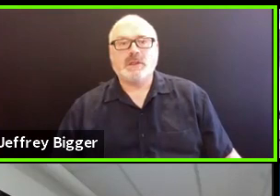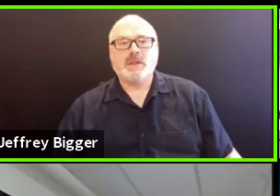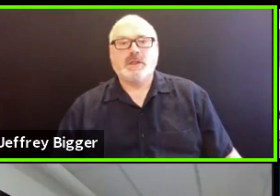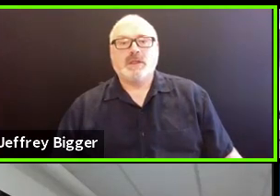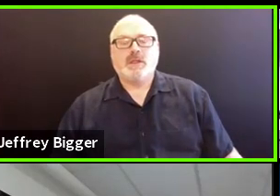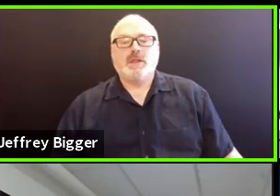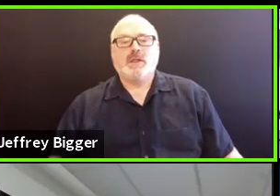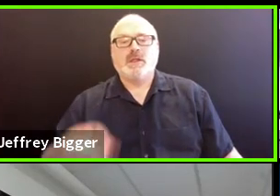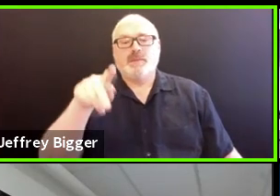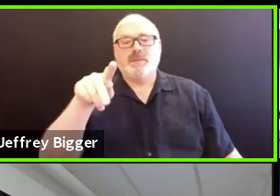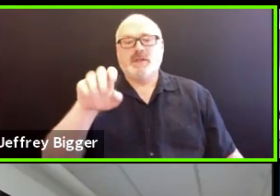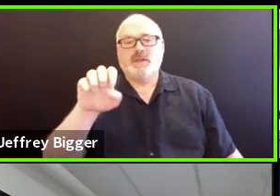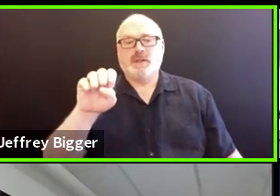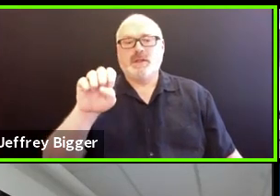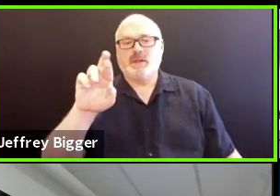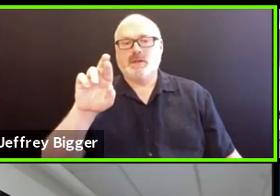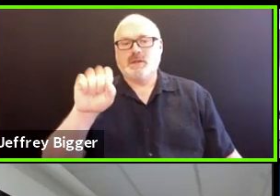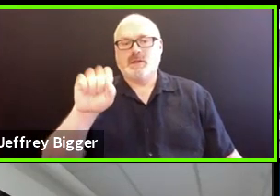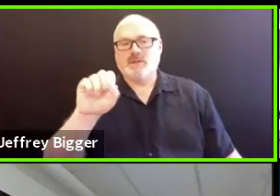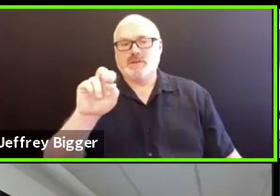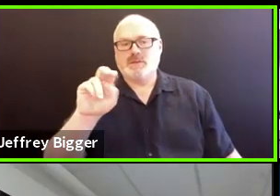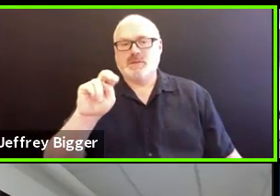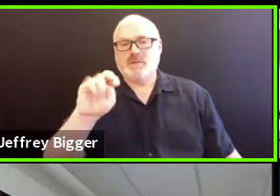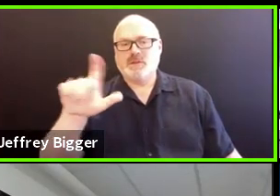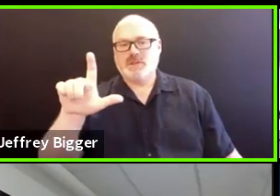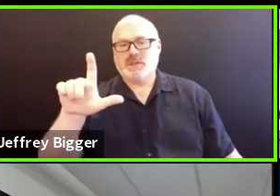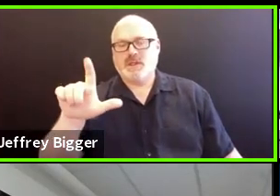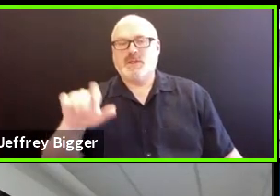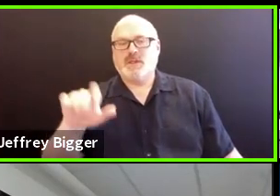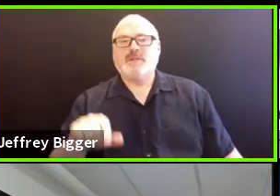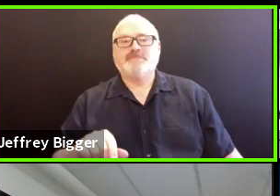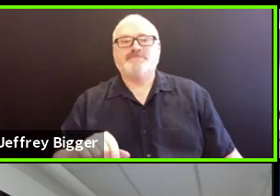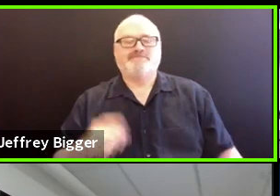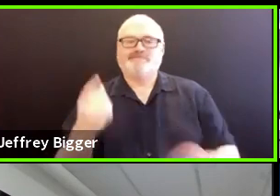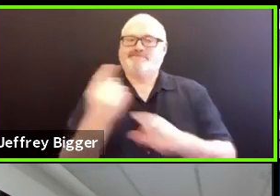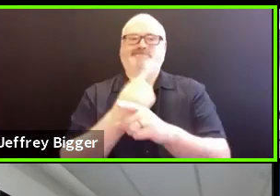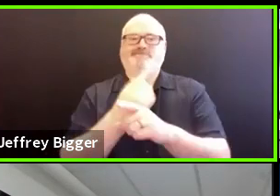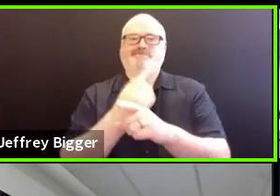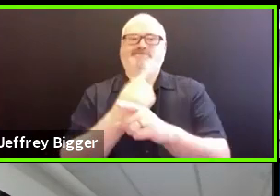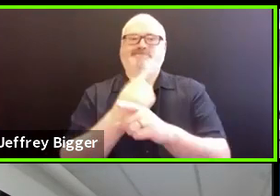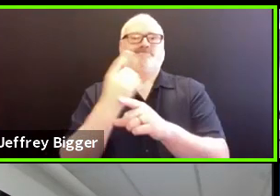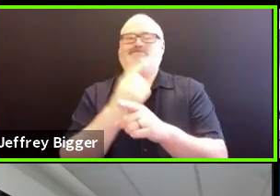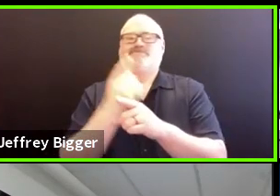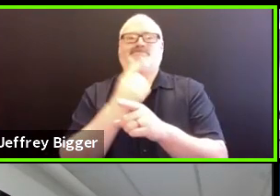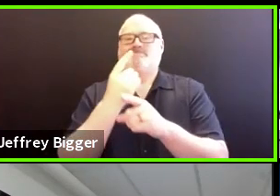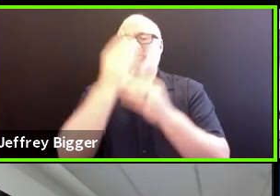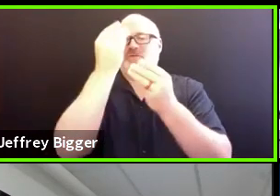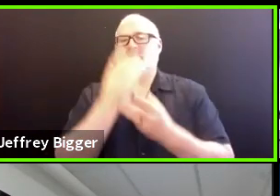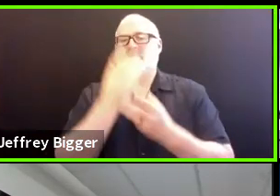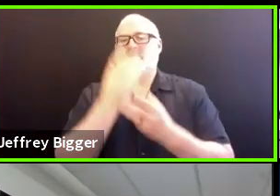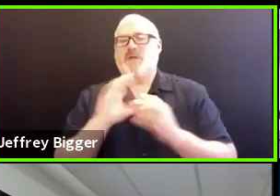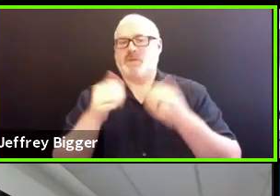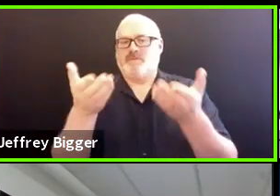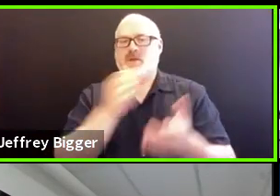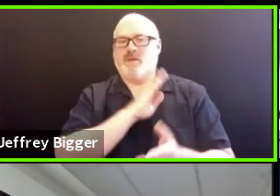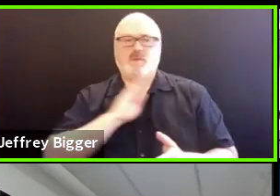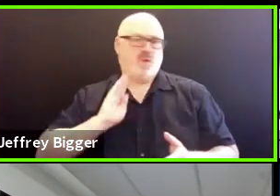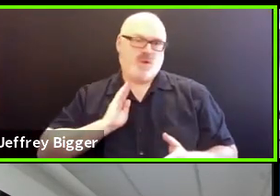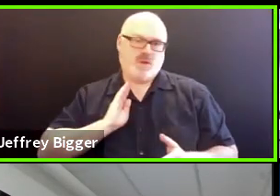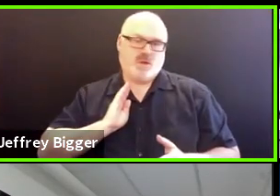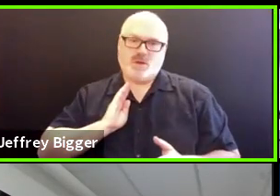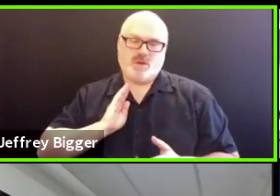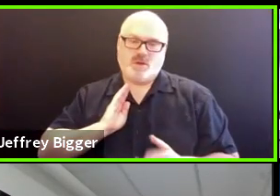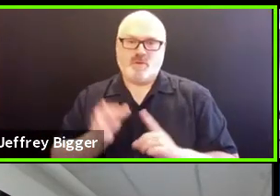Personnel items, Dan. Yes, this is the usual information item that we provide the board for